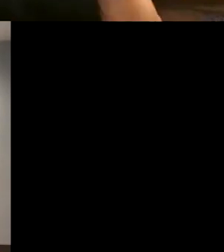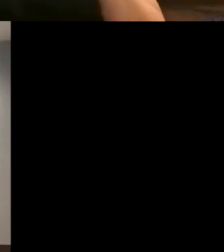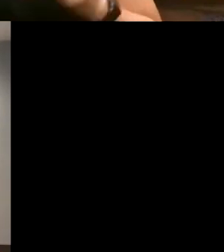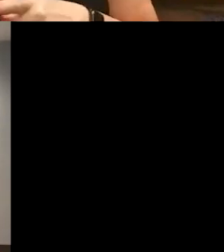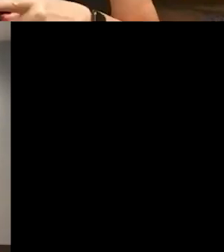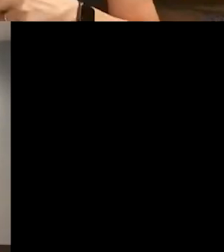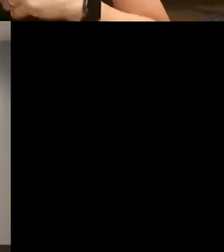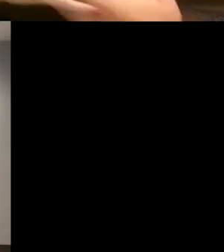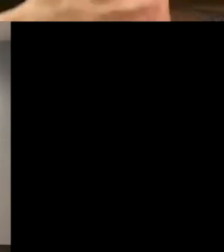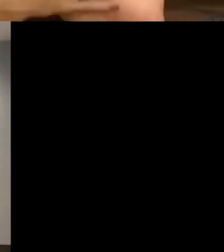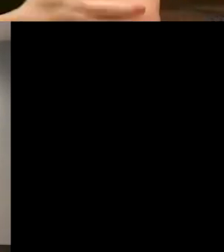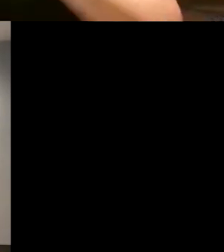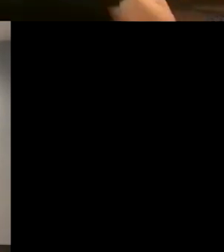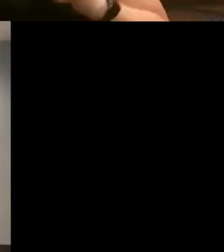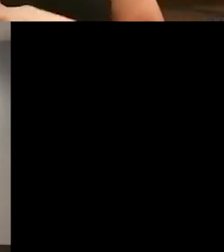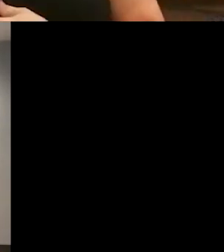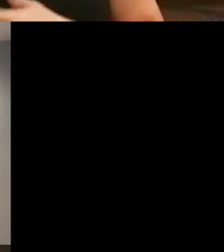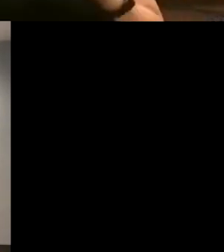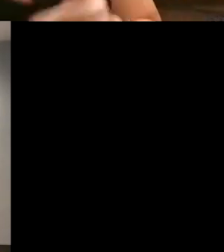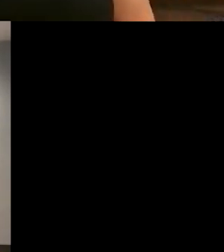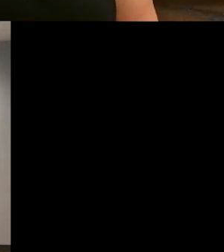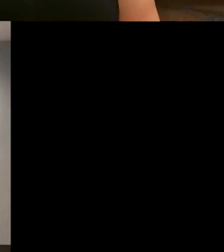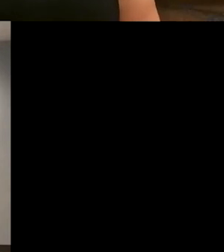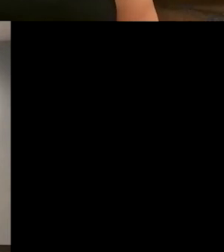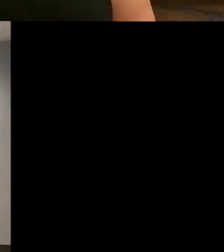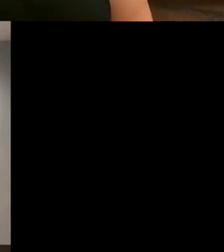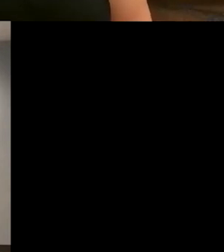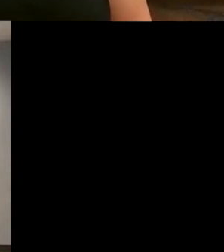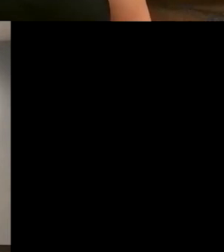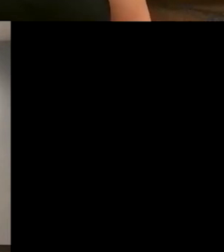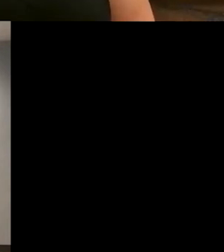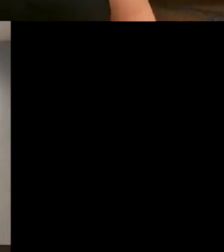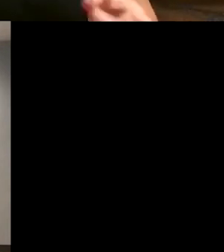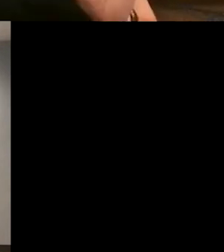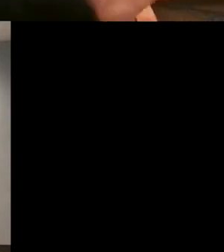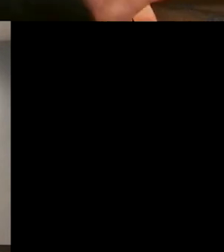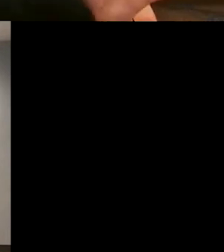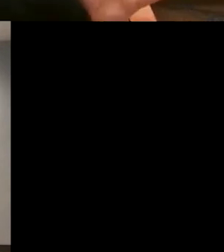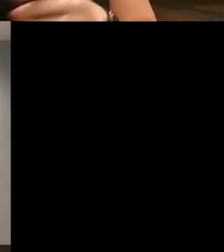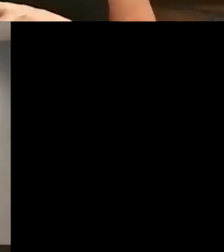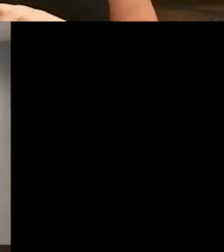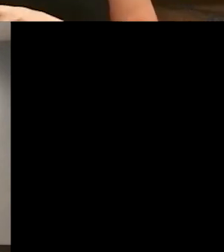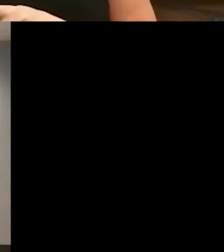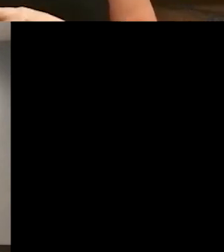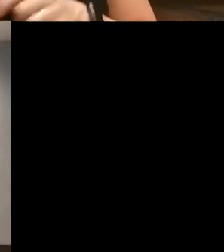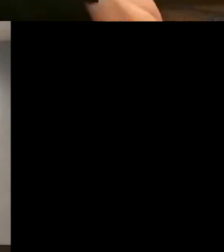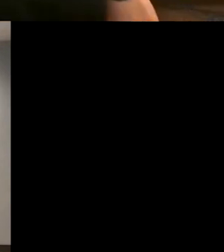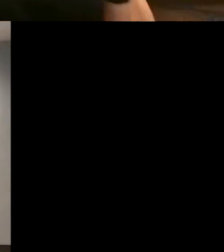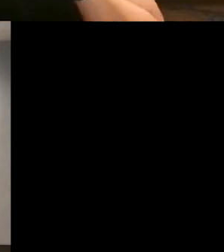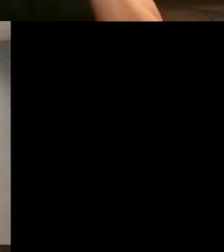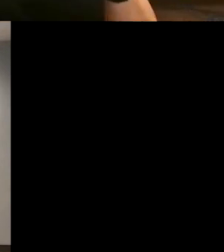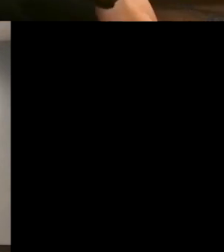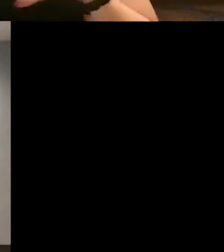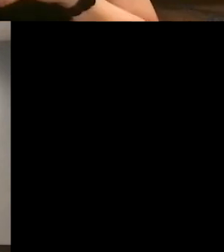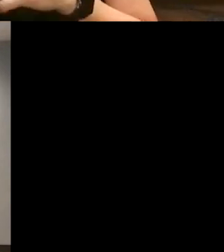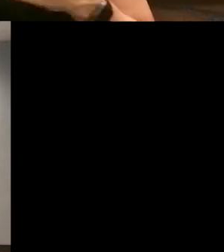people of color and people who are white, who are suffering horribly, often for very similar